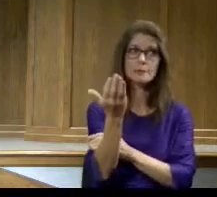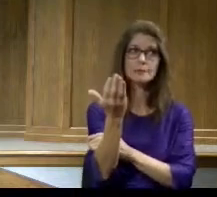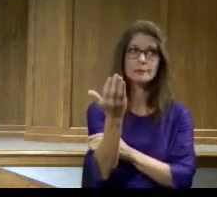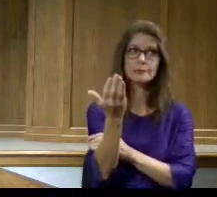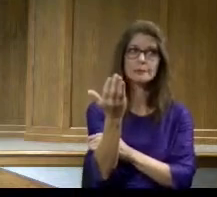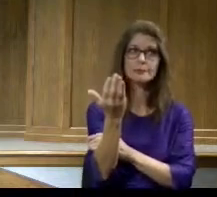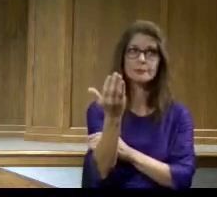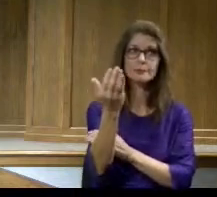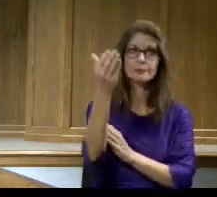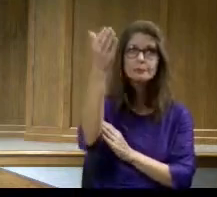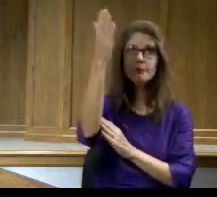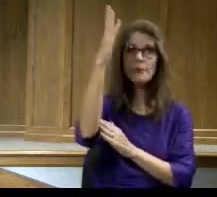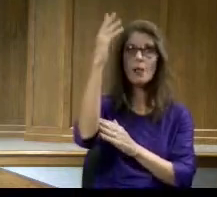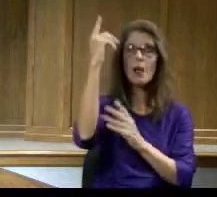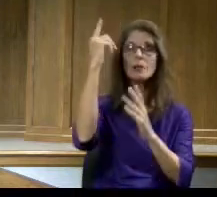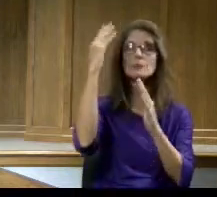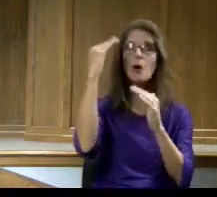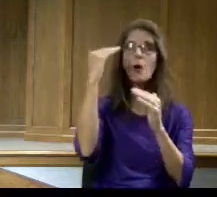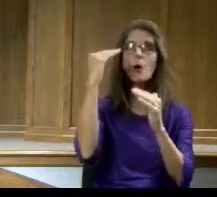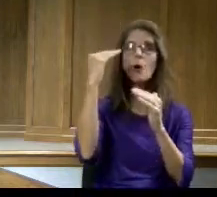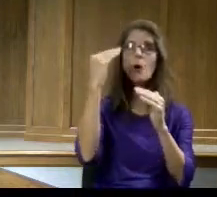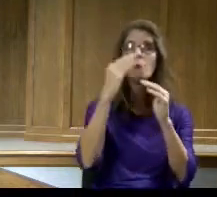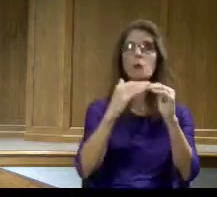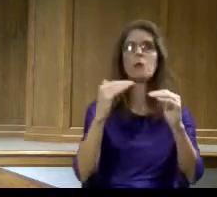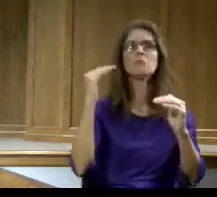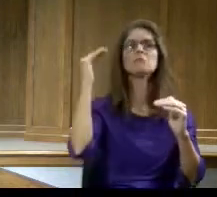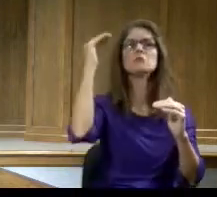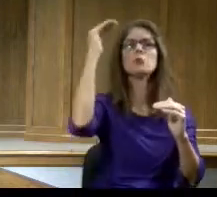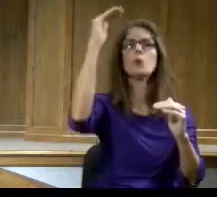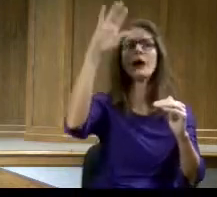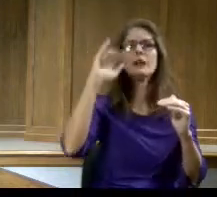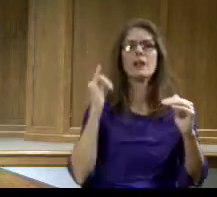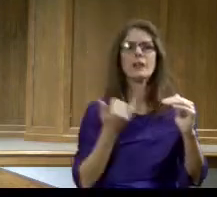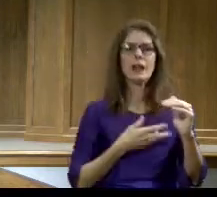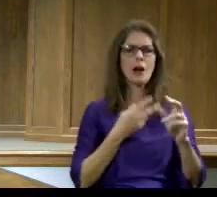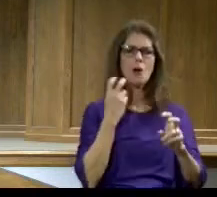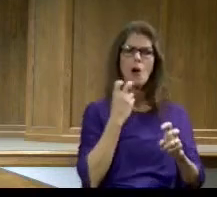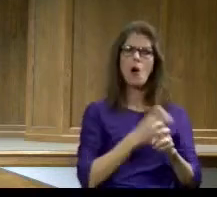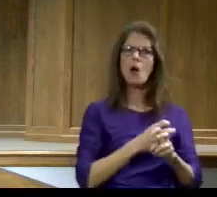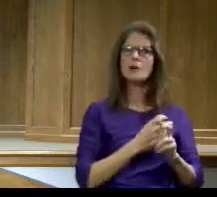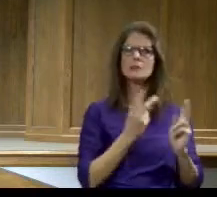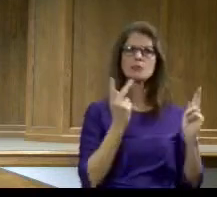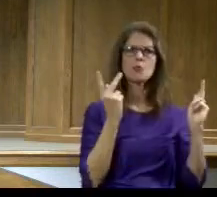God's hope is greater than our most difficult problem.